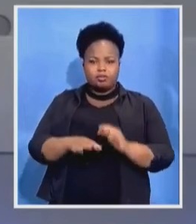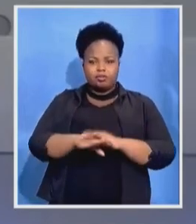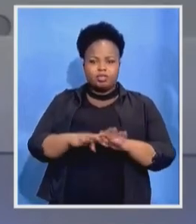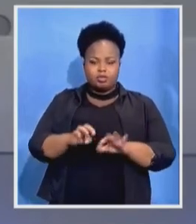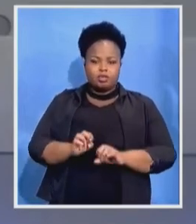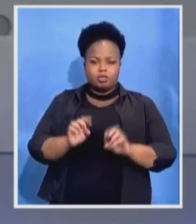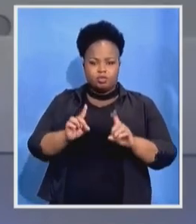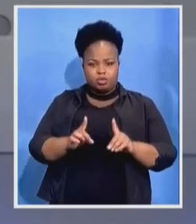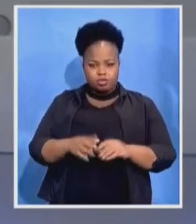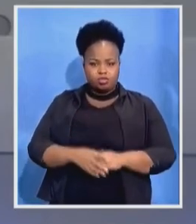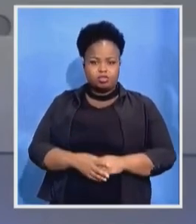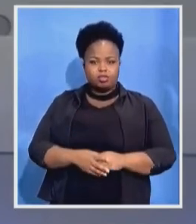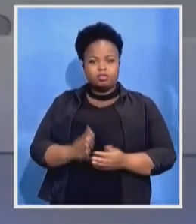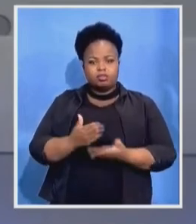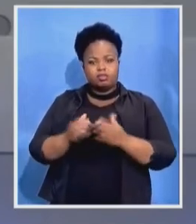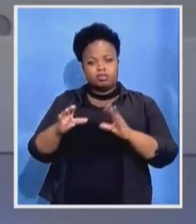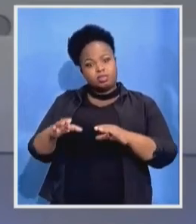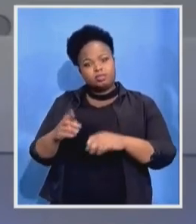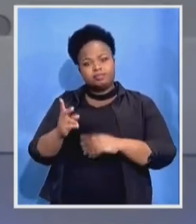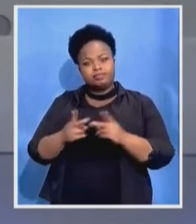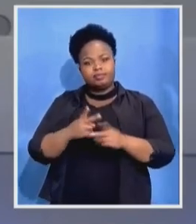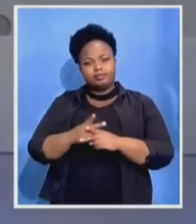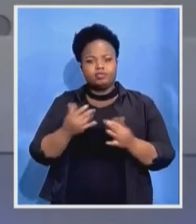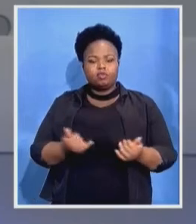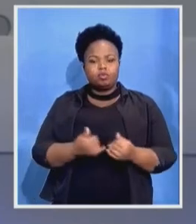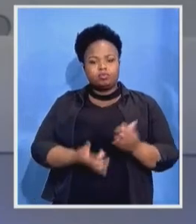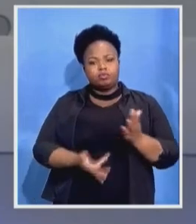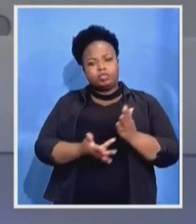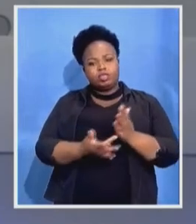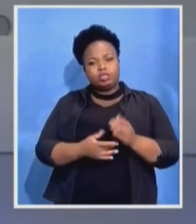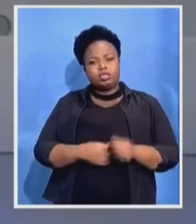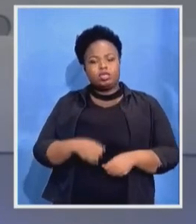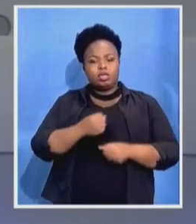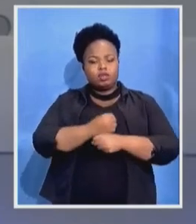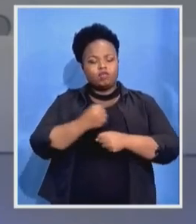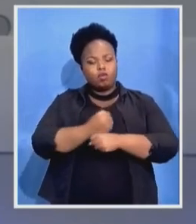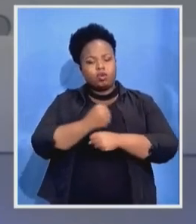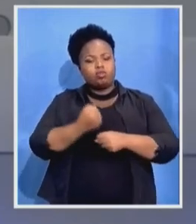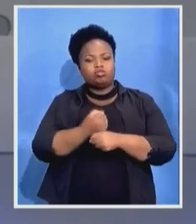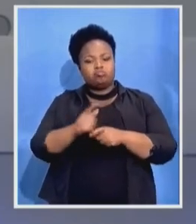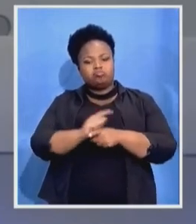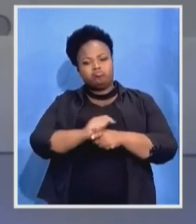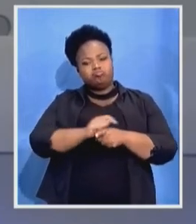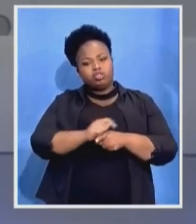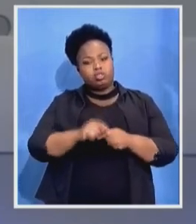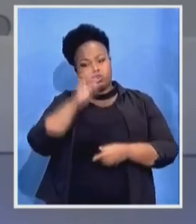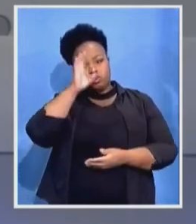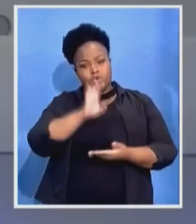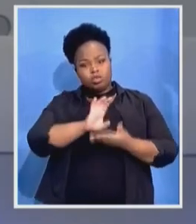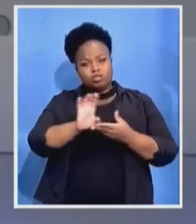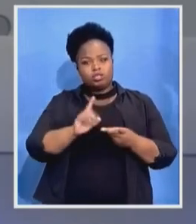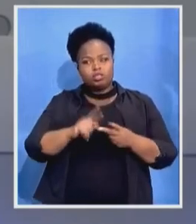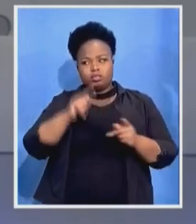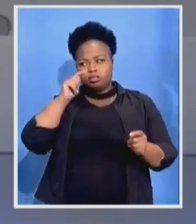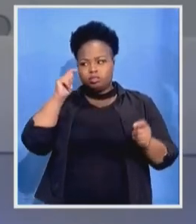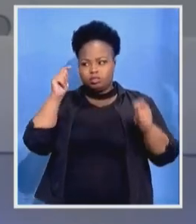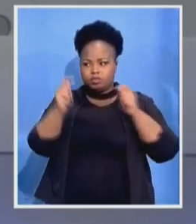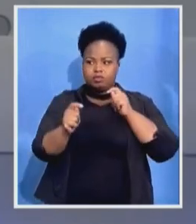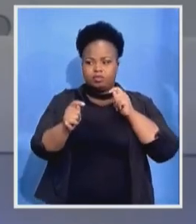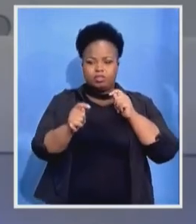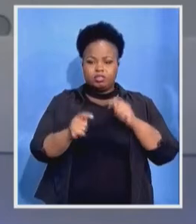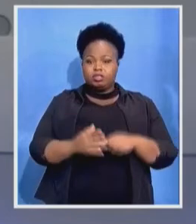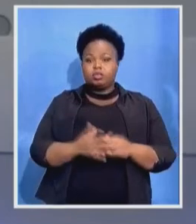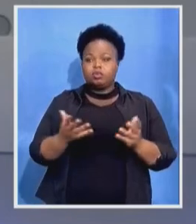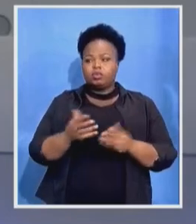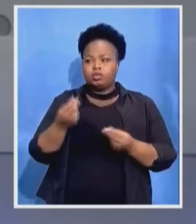the technical and vocational education and training colleges, and the transformation in universities. Also spoke about the issue